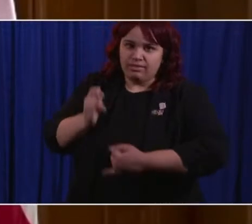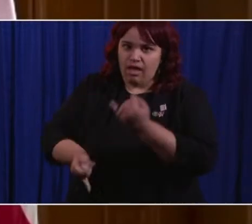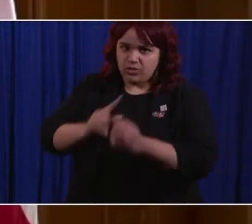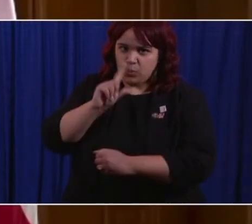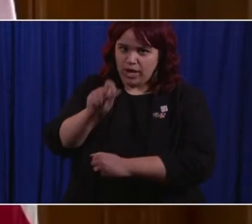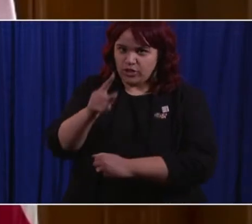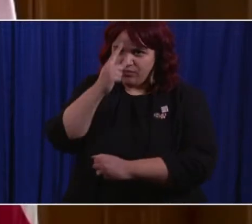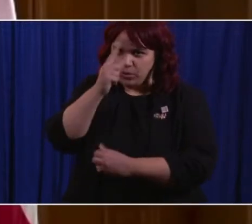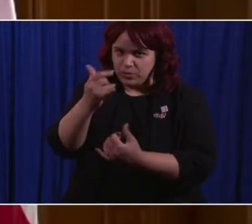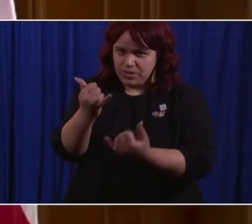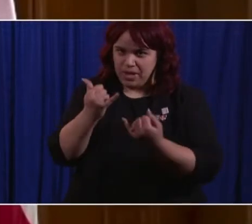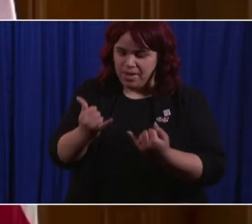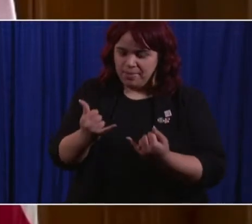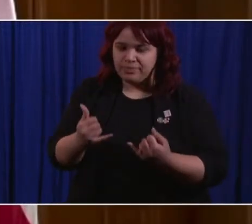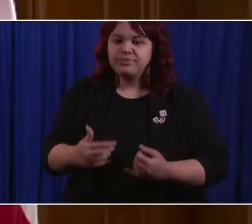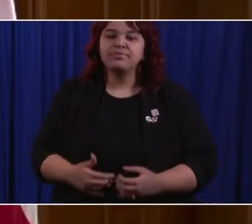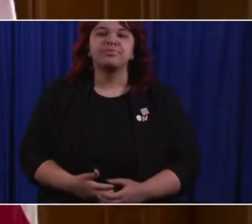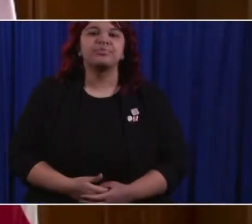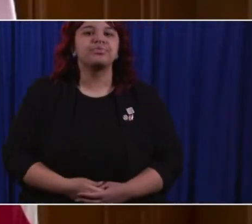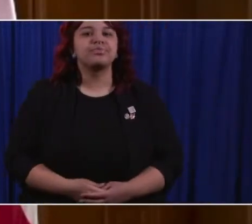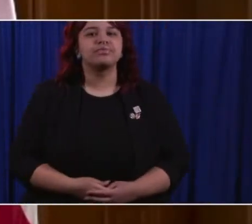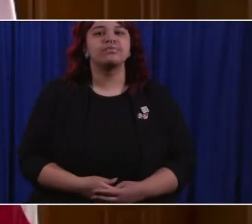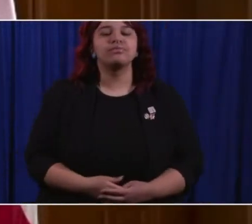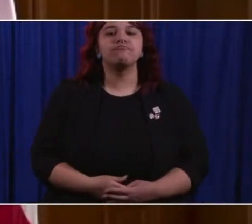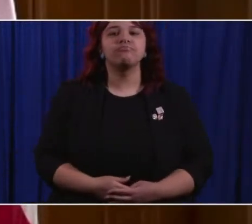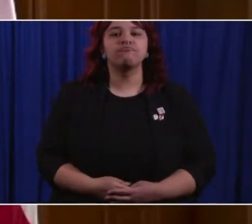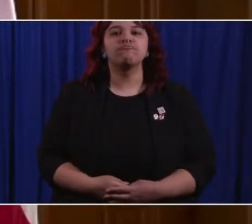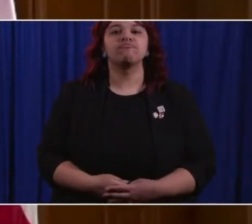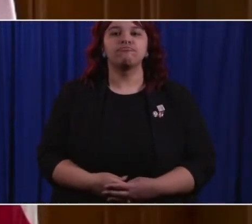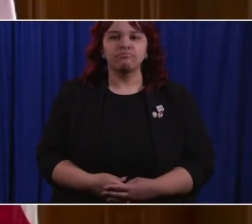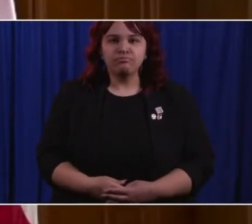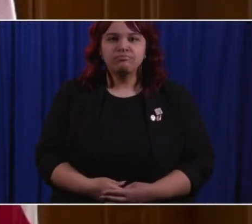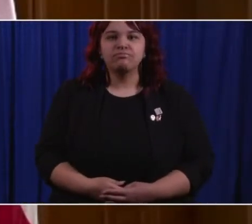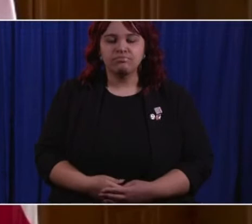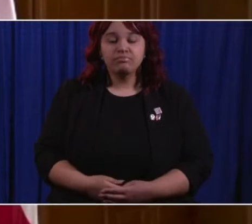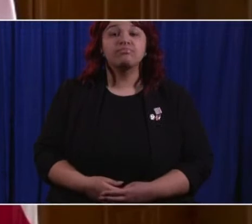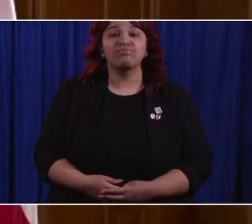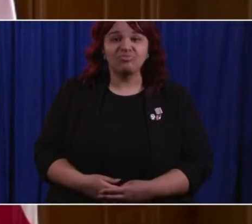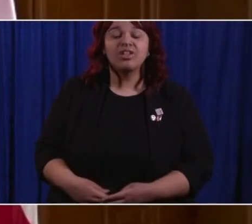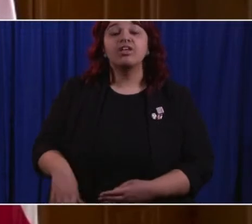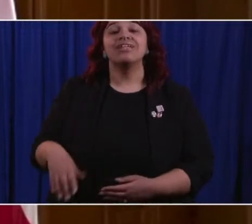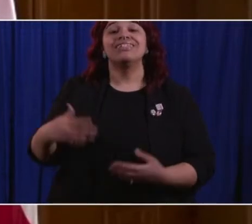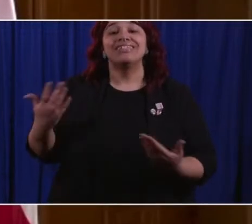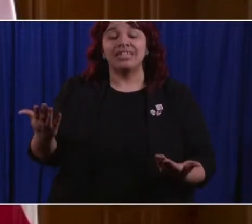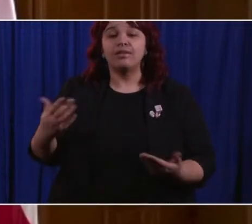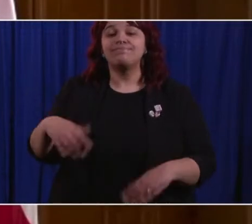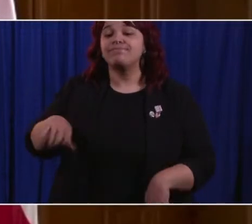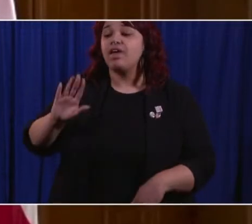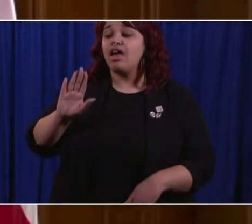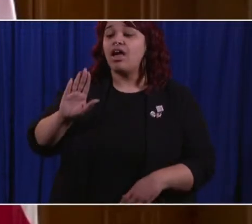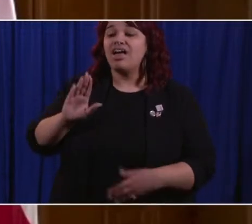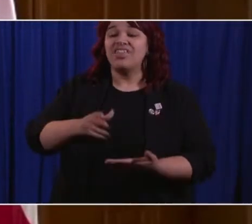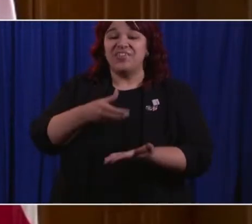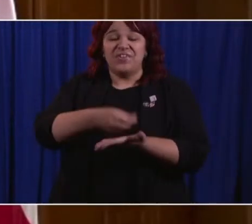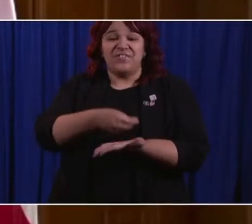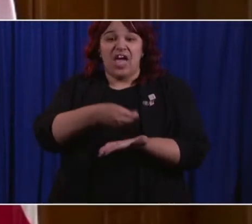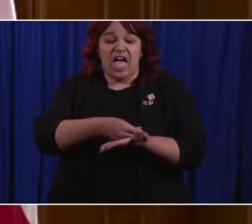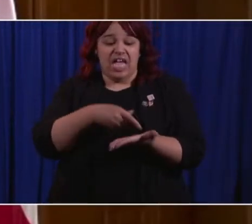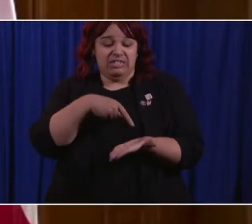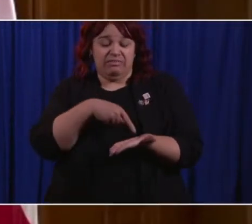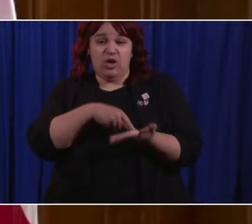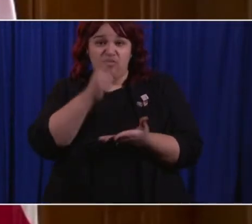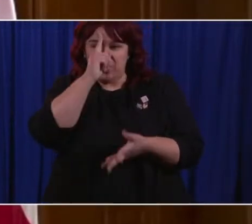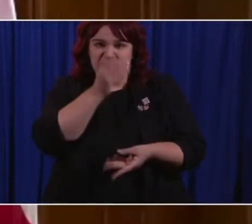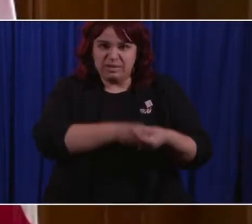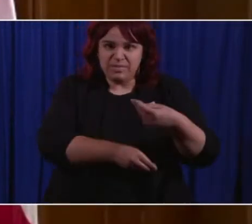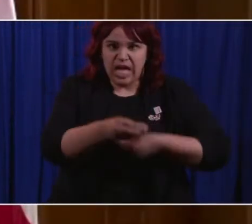I know you said you wouldn't provide any specific prescriptions for how to fix the UI fund imbalance. However, there's really only two things we could do, right?